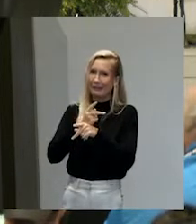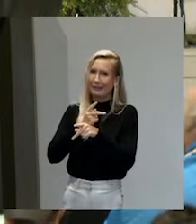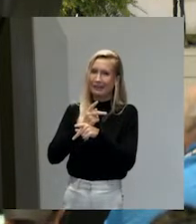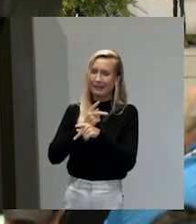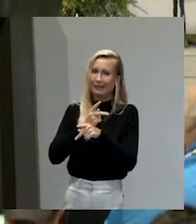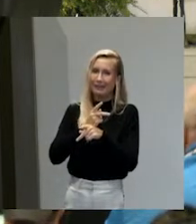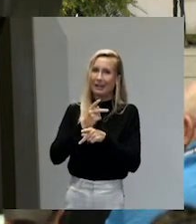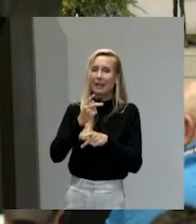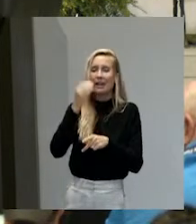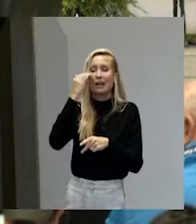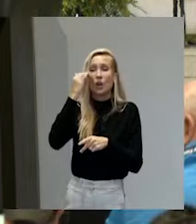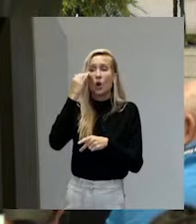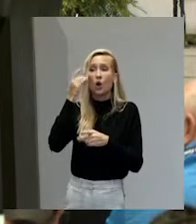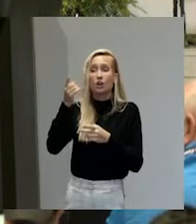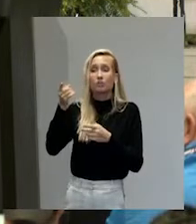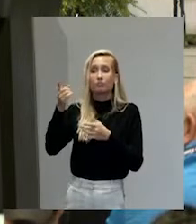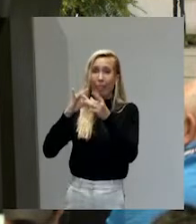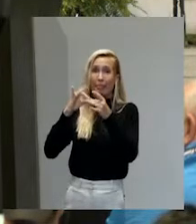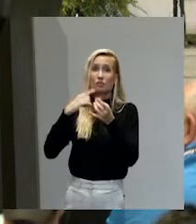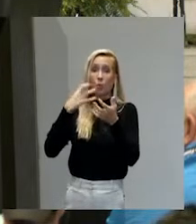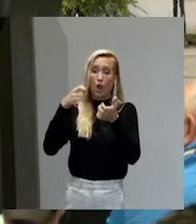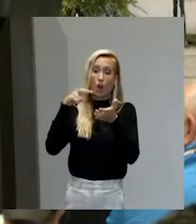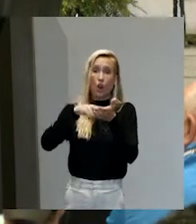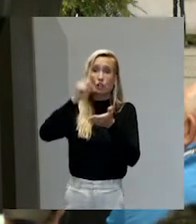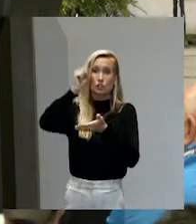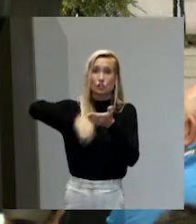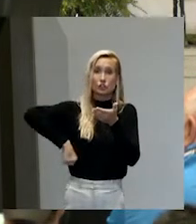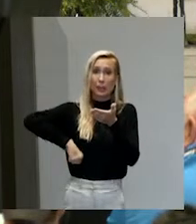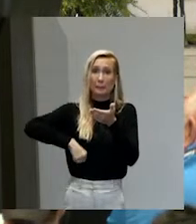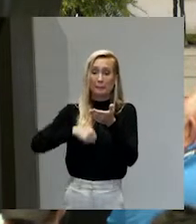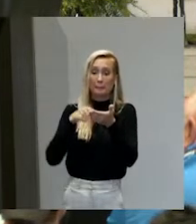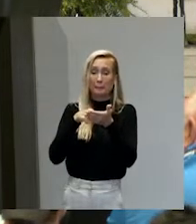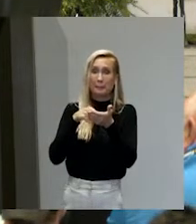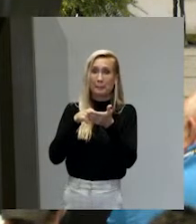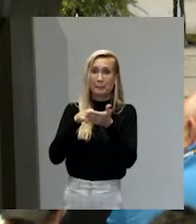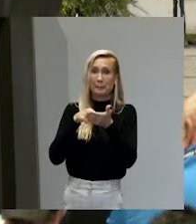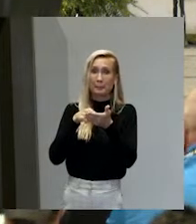just their scenes, which I actually want to show you. Cut to a clip of Avengers.